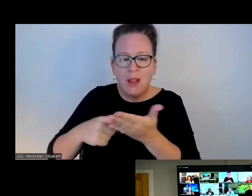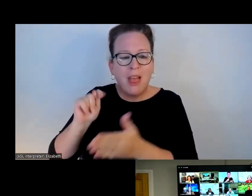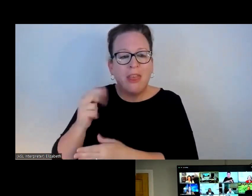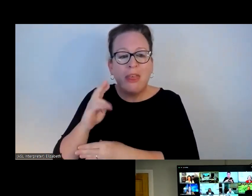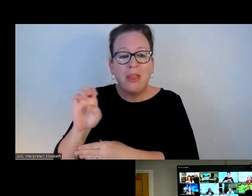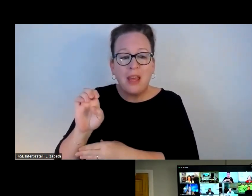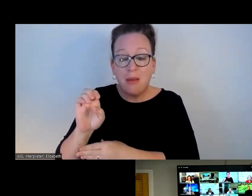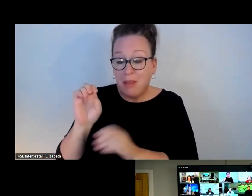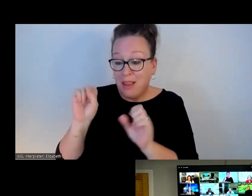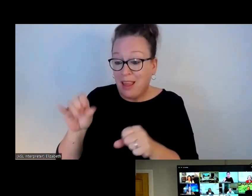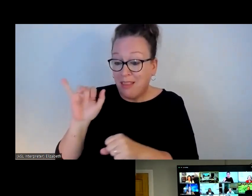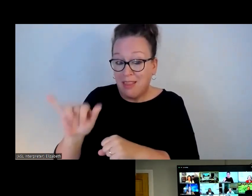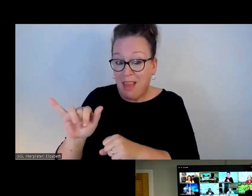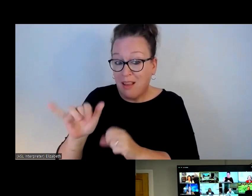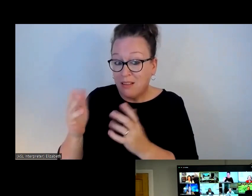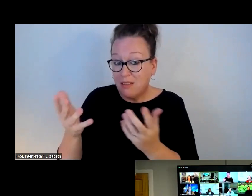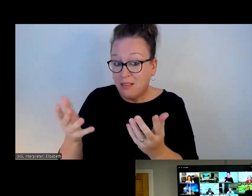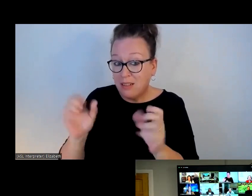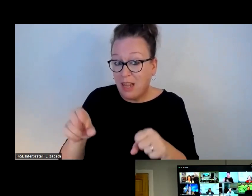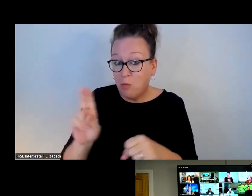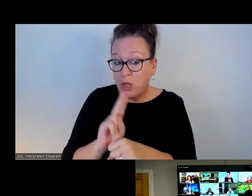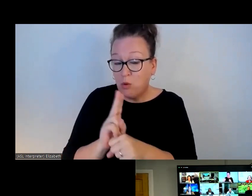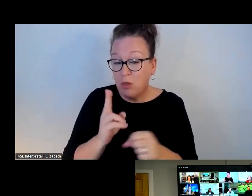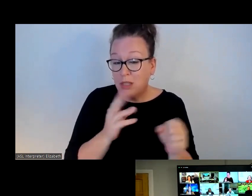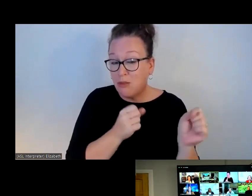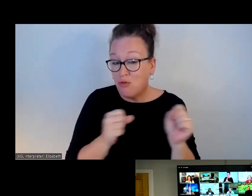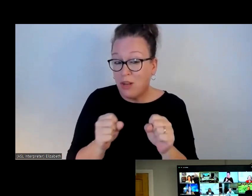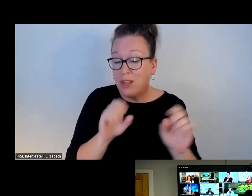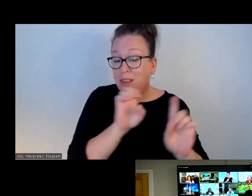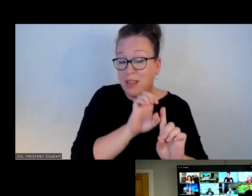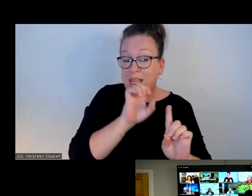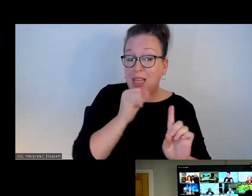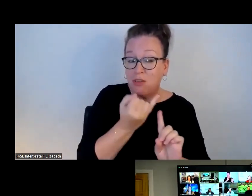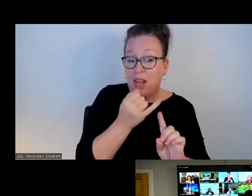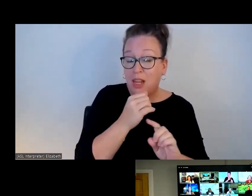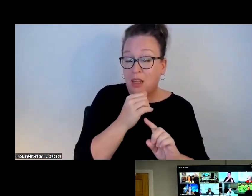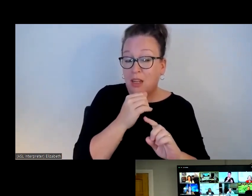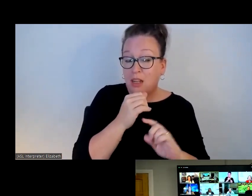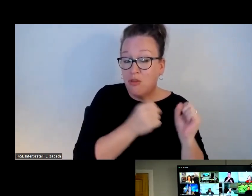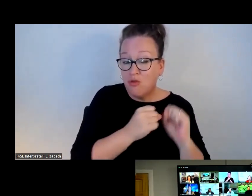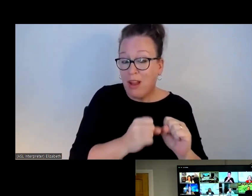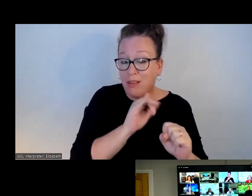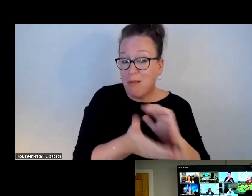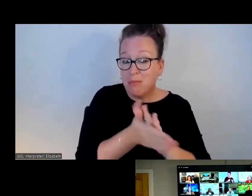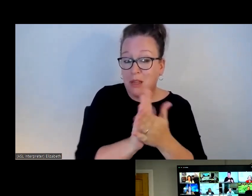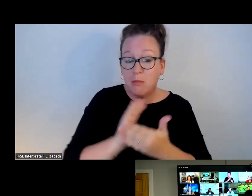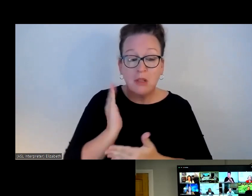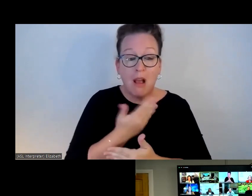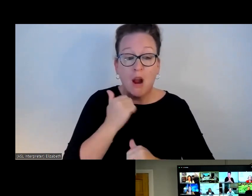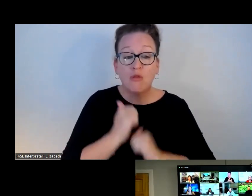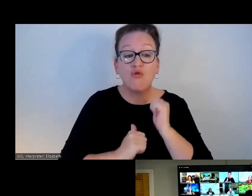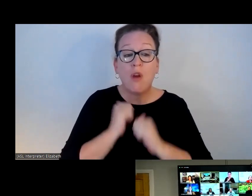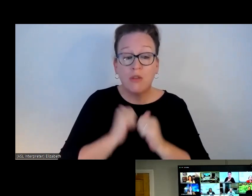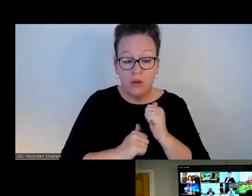of, we can use the strategy, the EJ strategy as a structure to follow